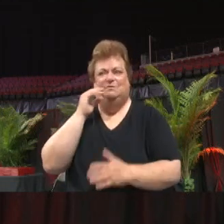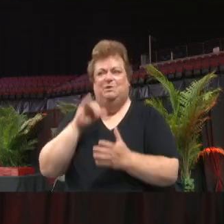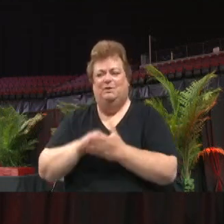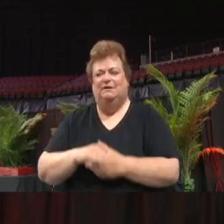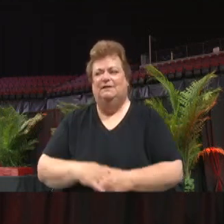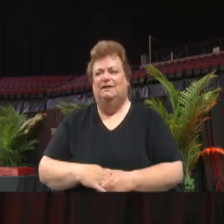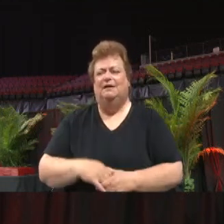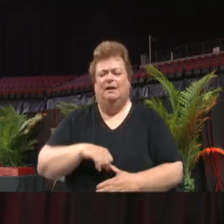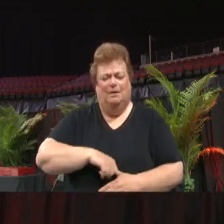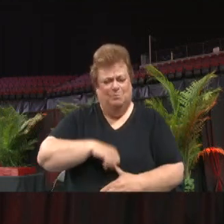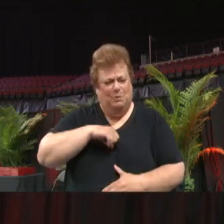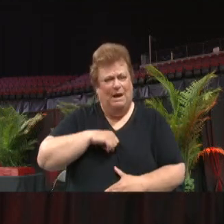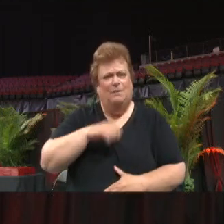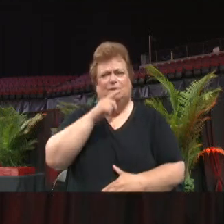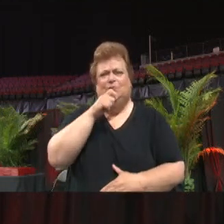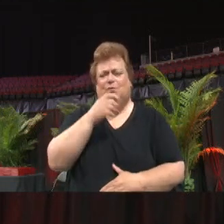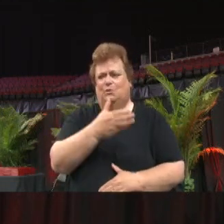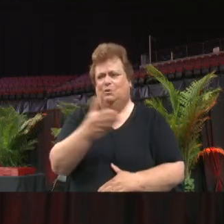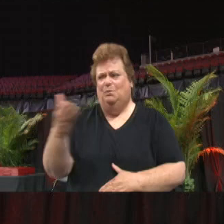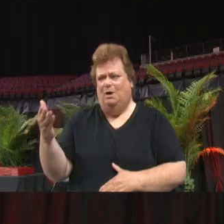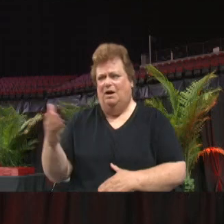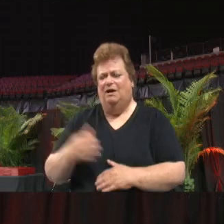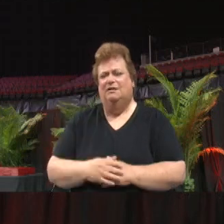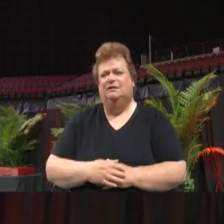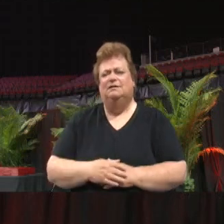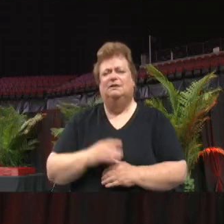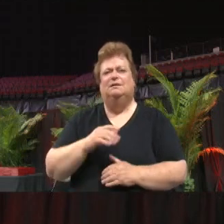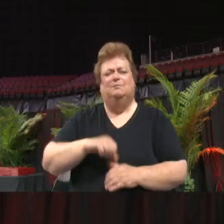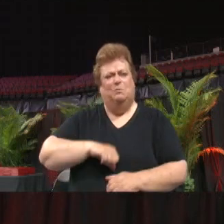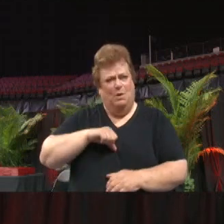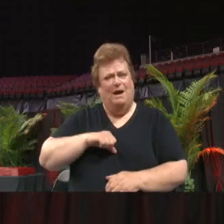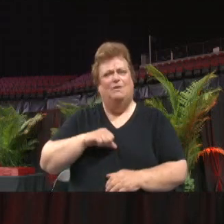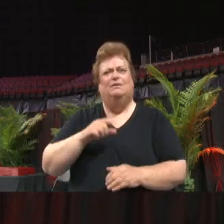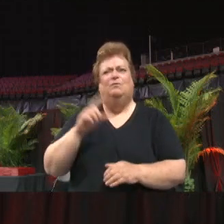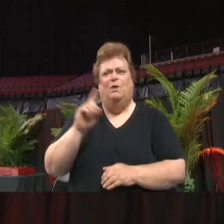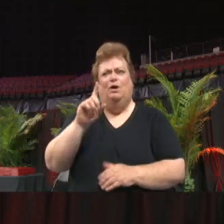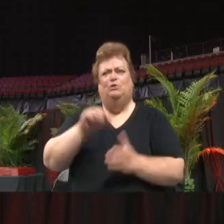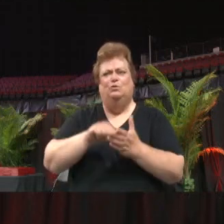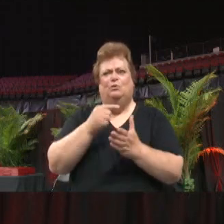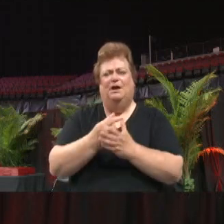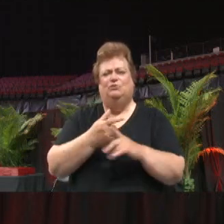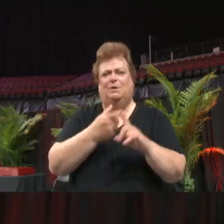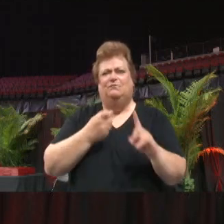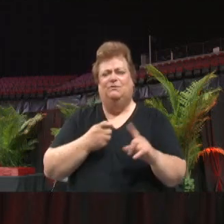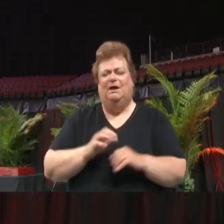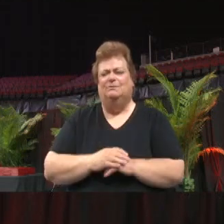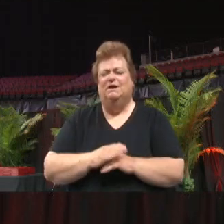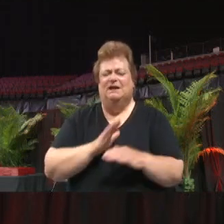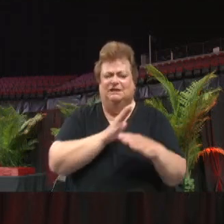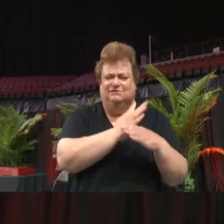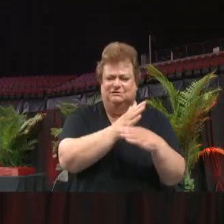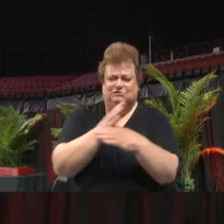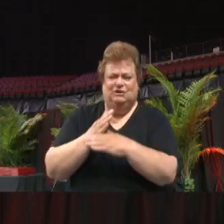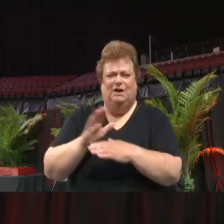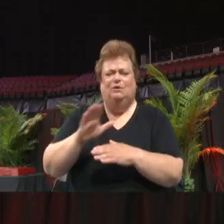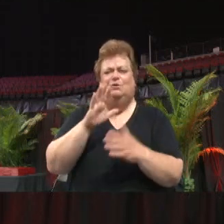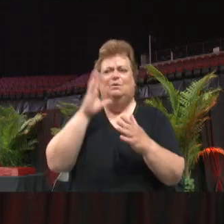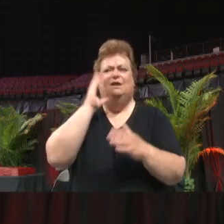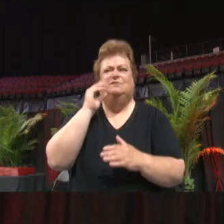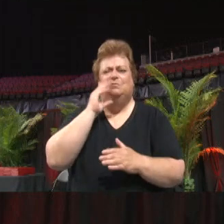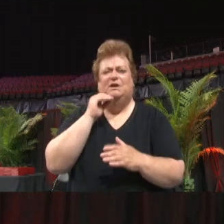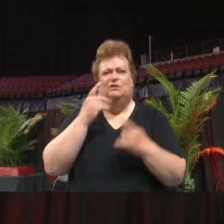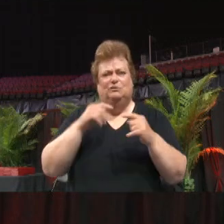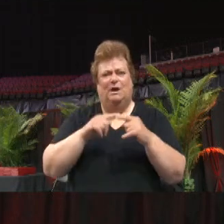of who you are. Be proud of where you graduated from. Share that experience and try to build